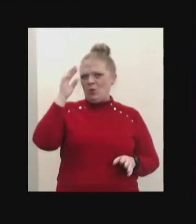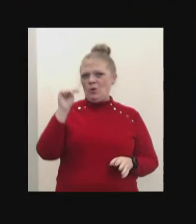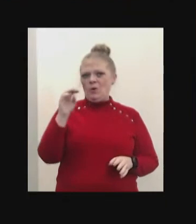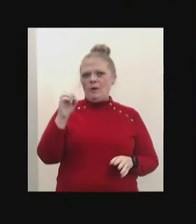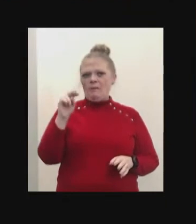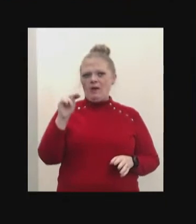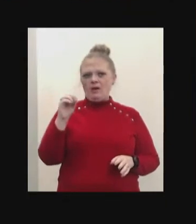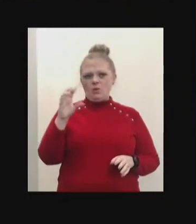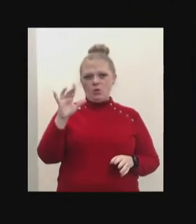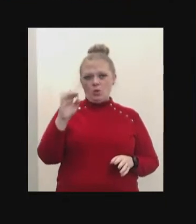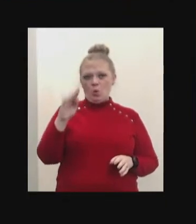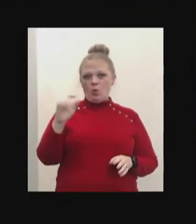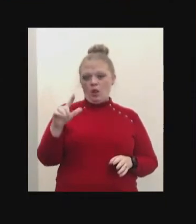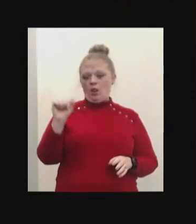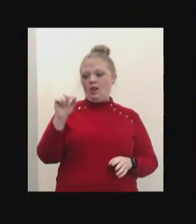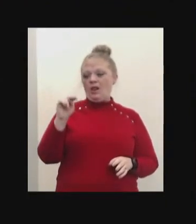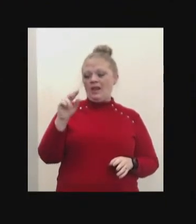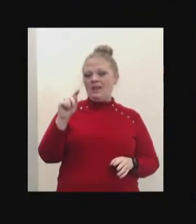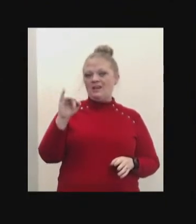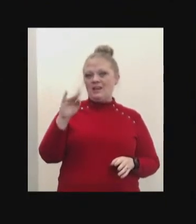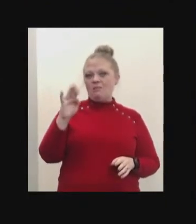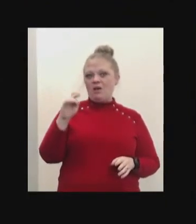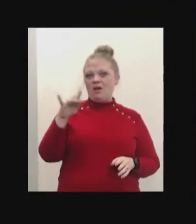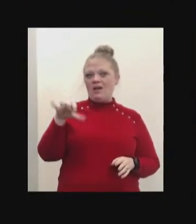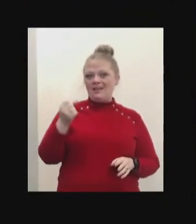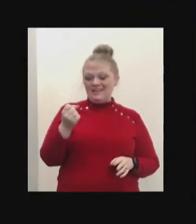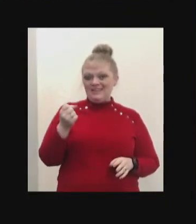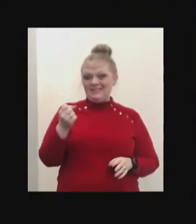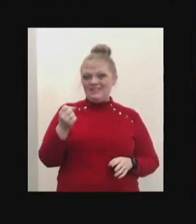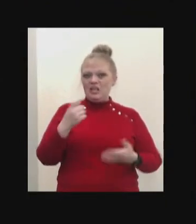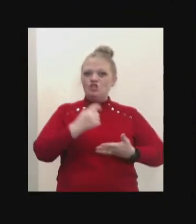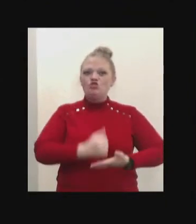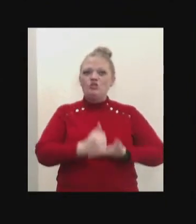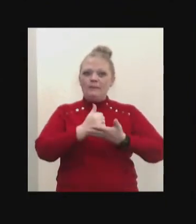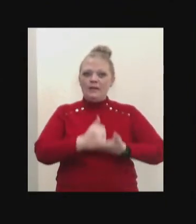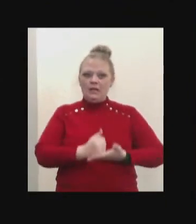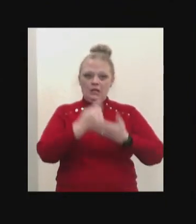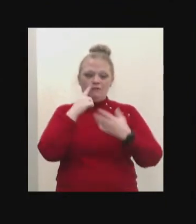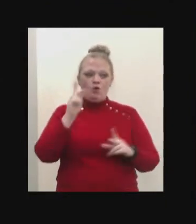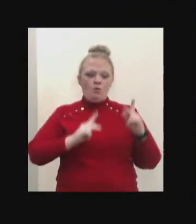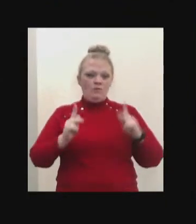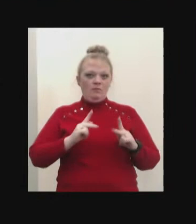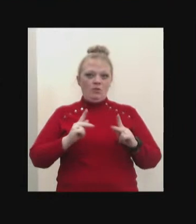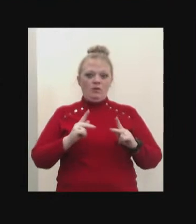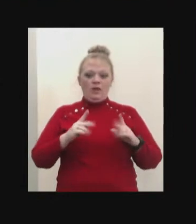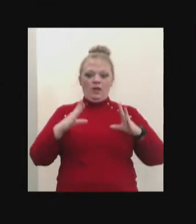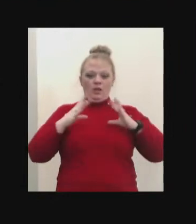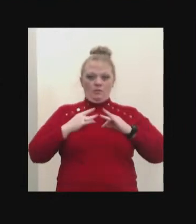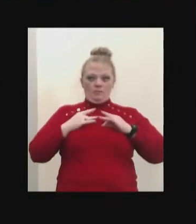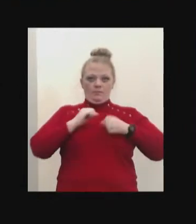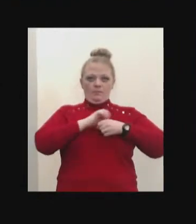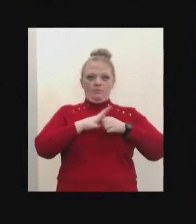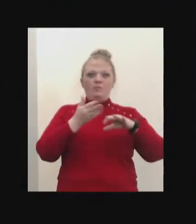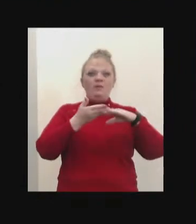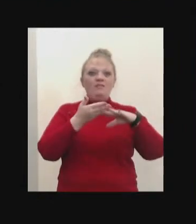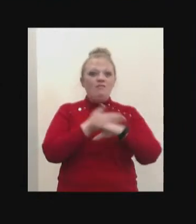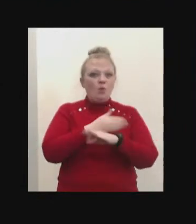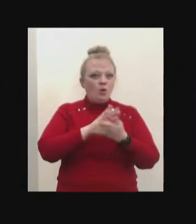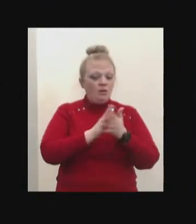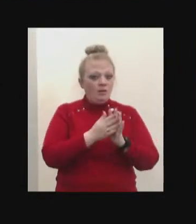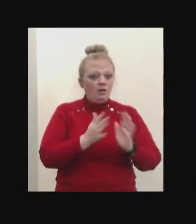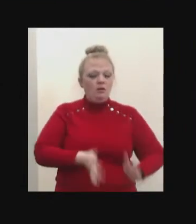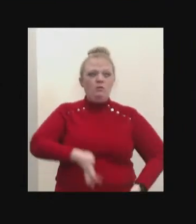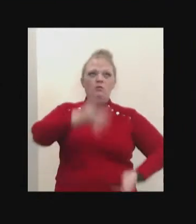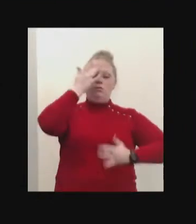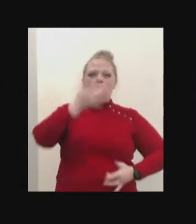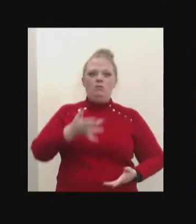antibodies out there as a treatment for people who are infected with COVID-19 before they become very ill. And I think a lot of